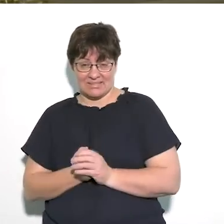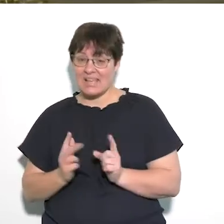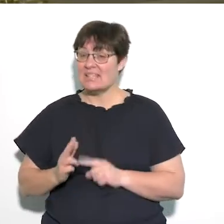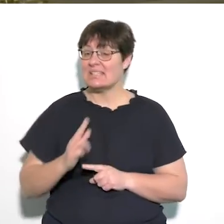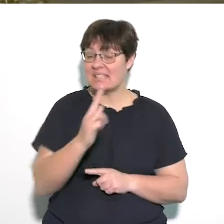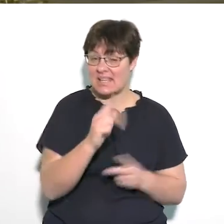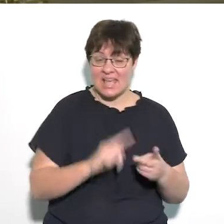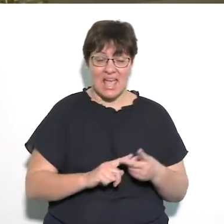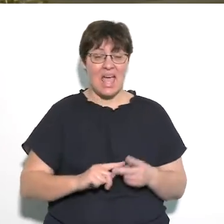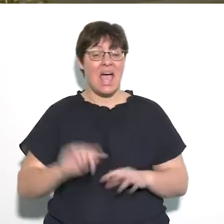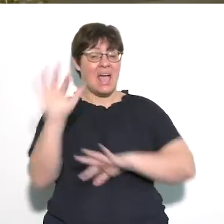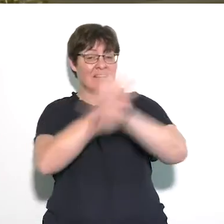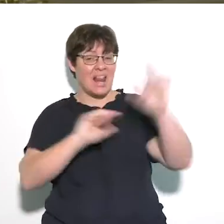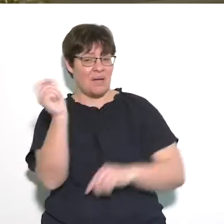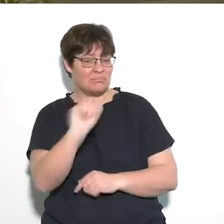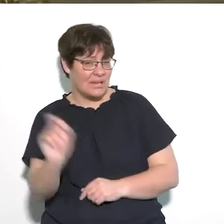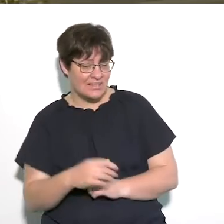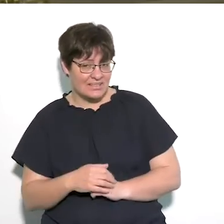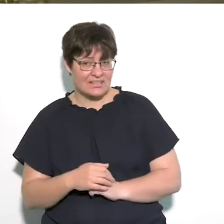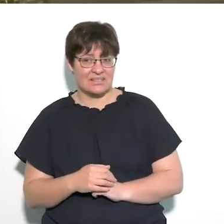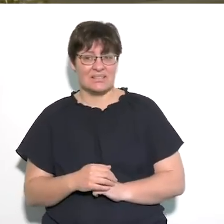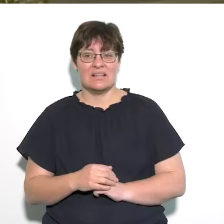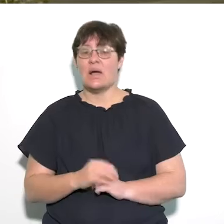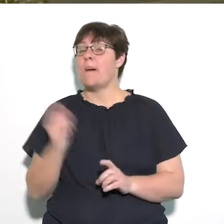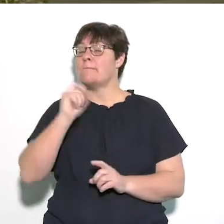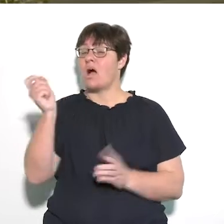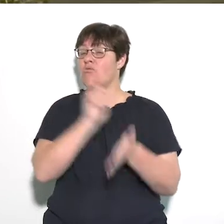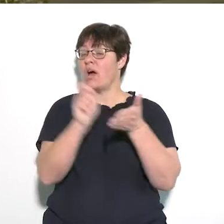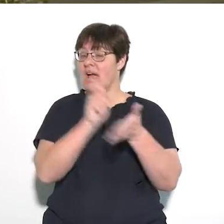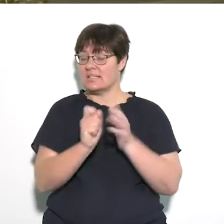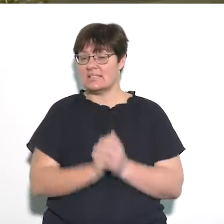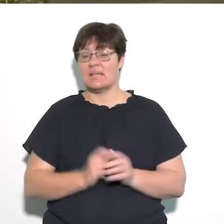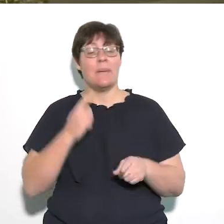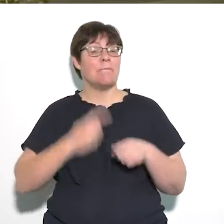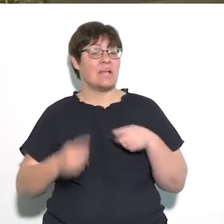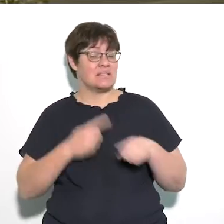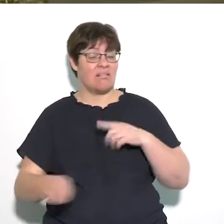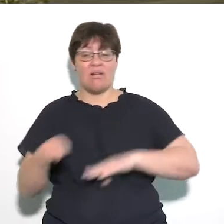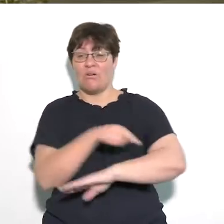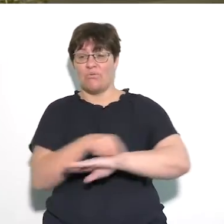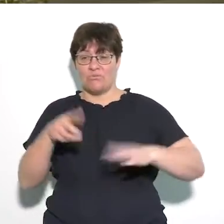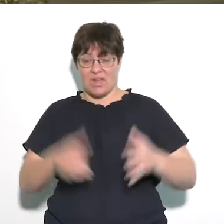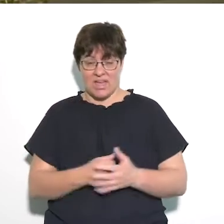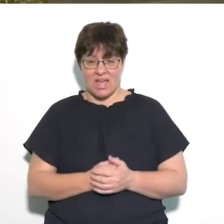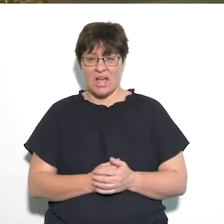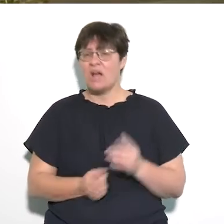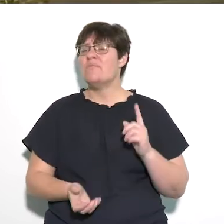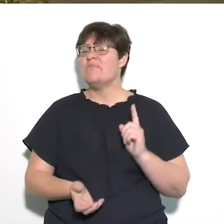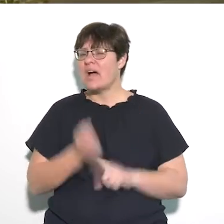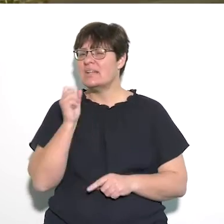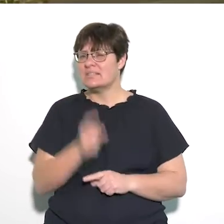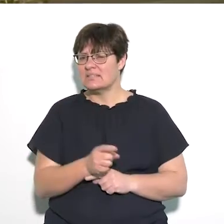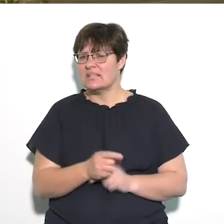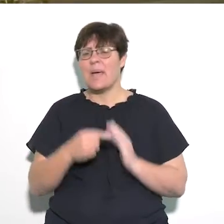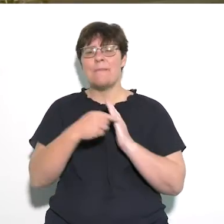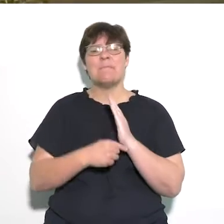scissors, Koki to draw with, a marker to write with, pencil, ruler, and try and find